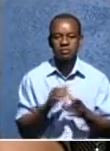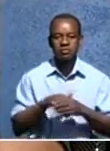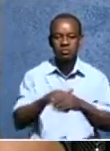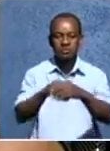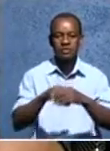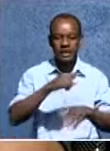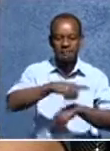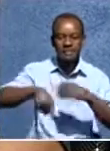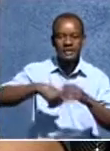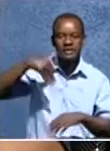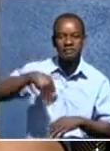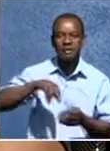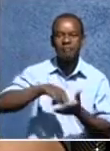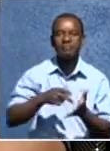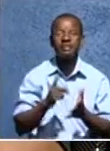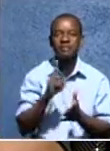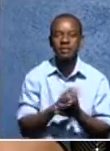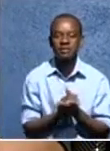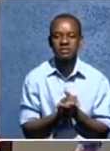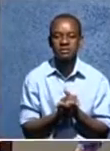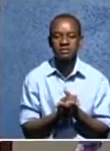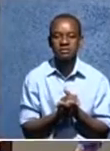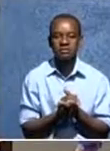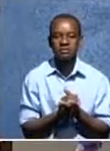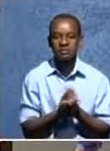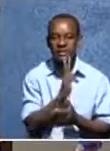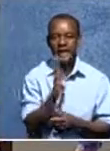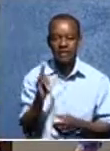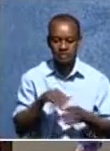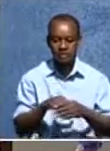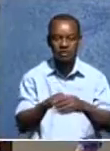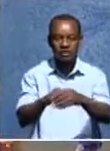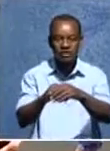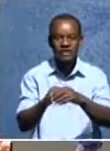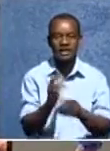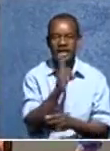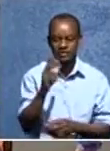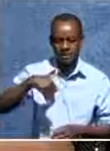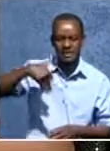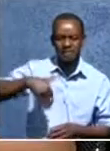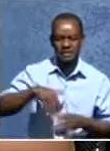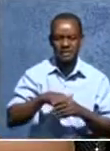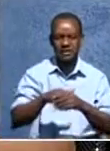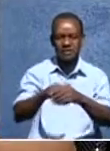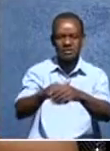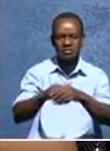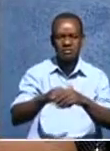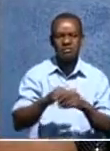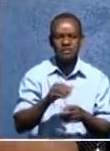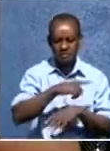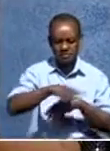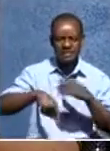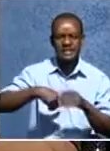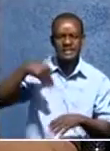basically entails traveling within the borders of Namibia. Are we then talking that specifically to Namibians, about Namibians? No. It also